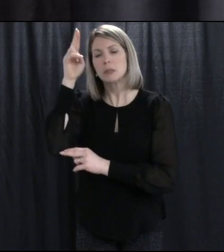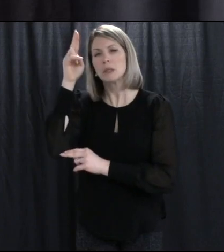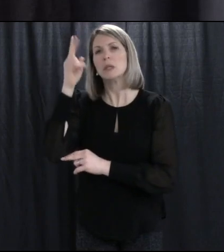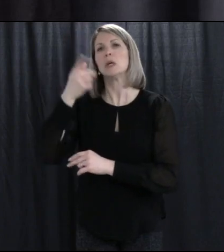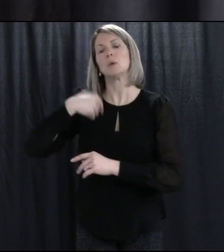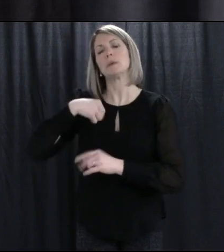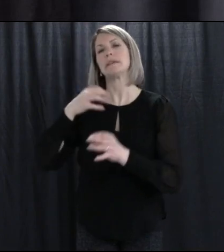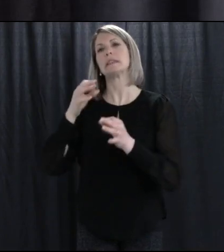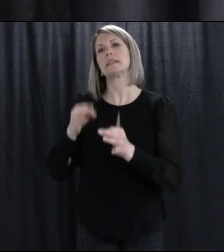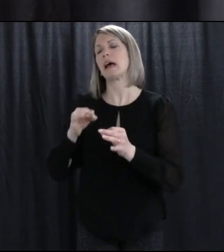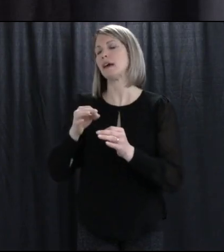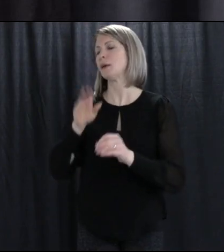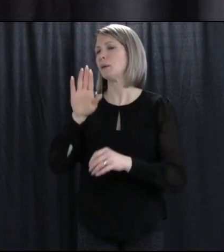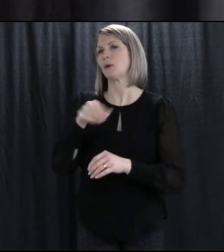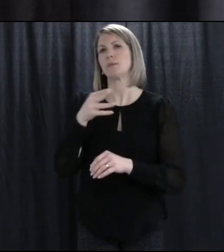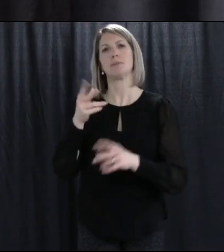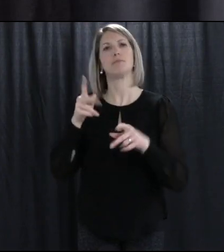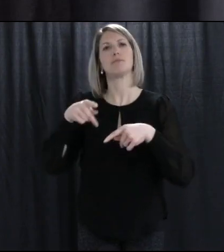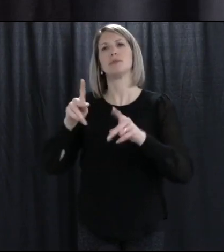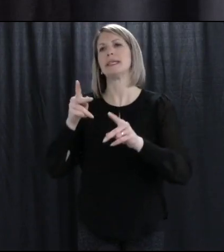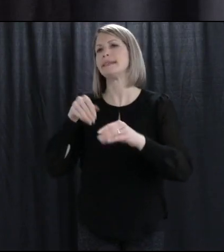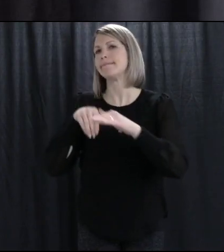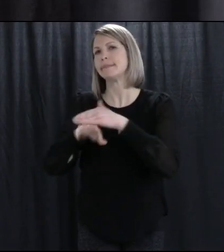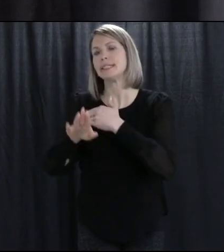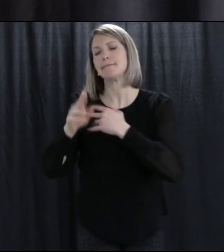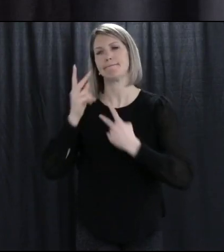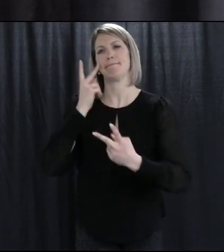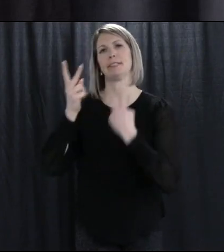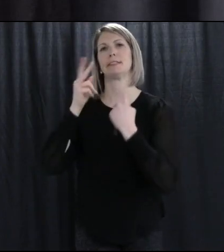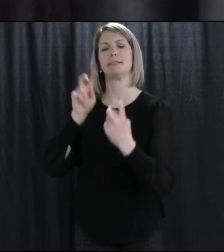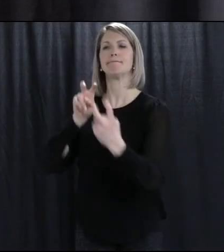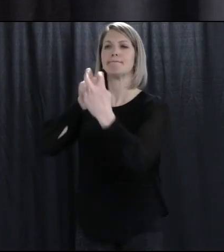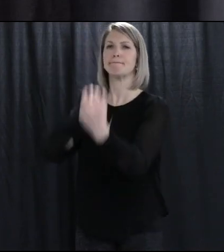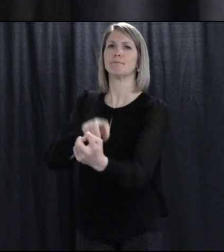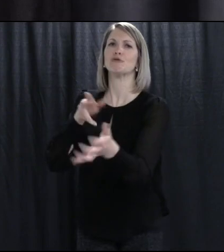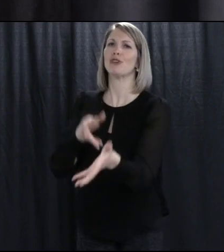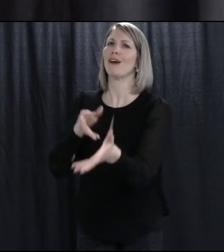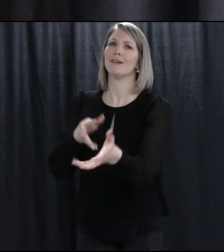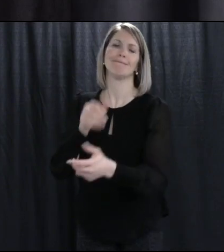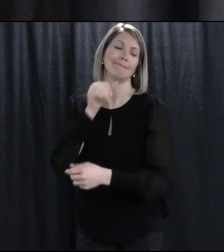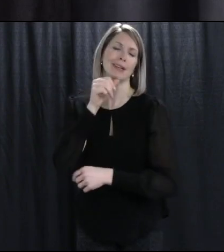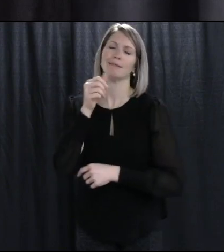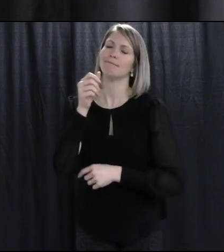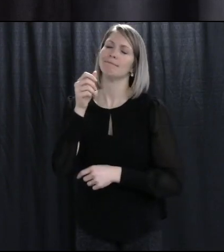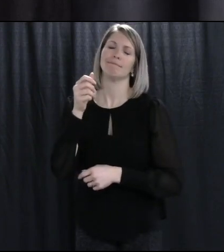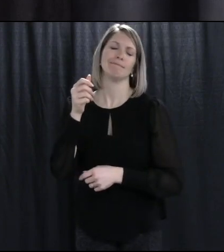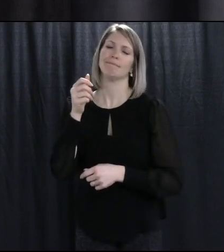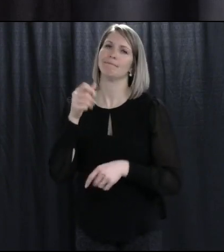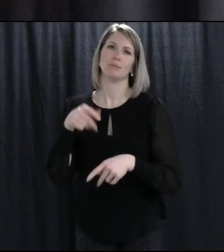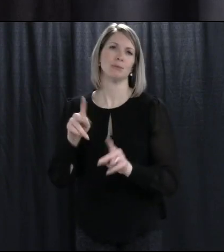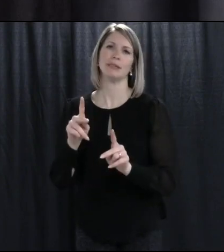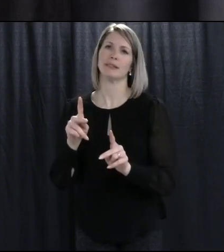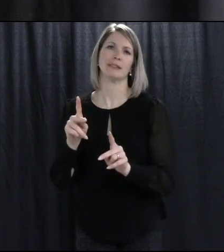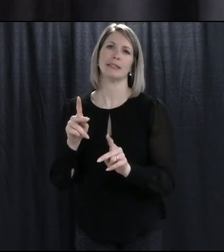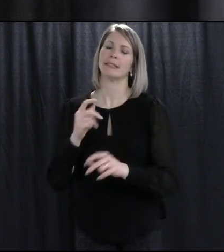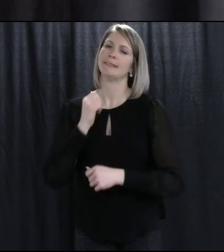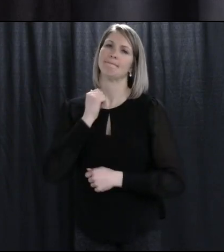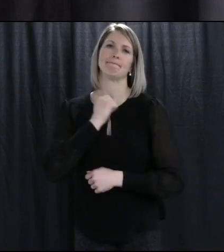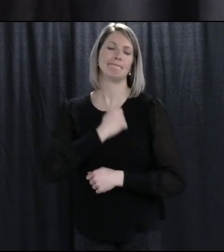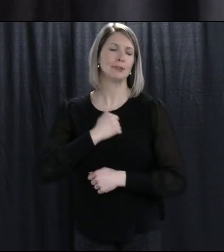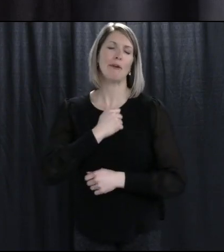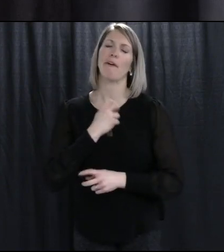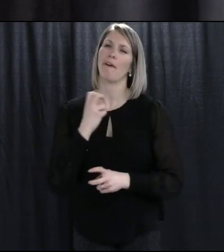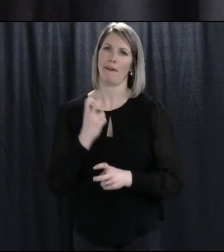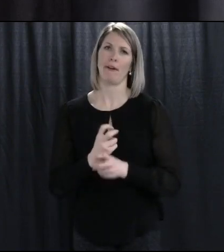these will cause distress, and they've distressed me, quite frankly. But again, the acute care